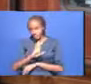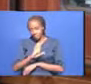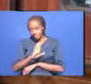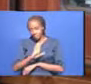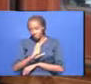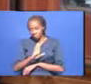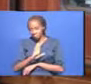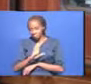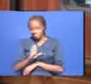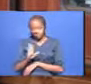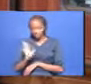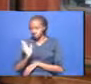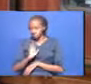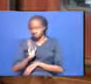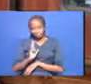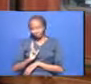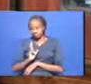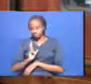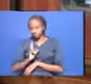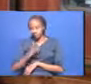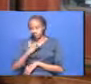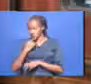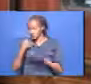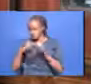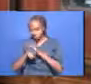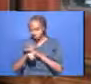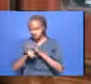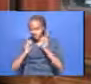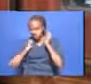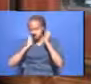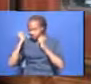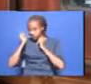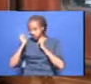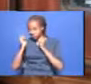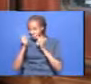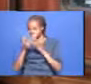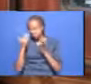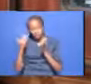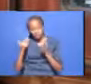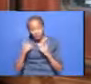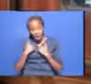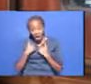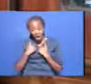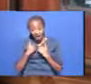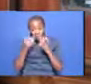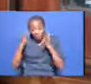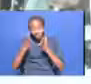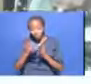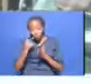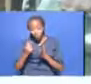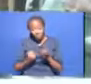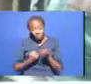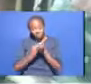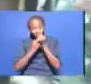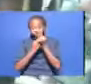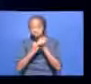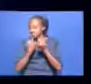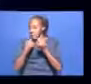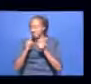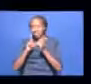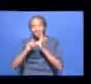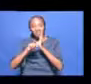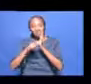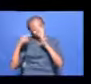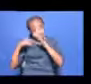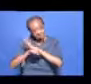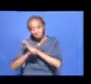his children to be in the military. So I didn't have really any inkling that I would be in the military, but I eventually ended up there.